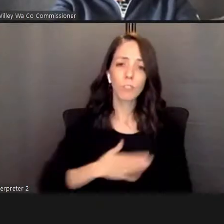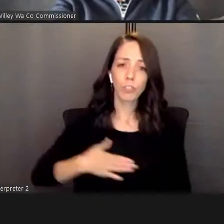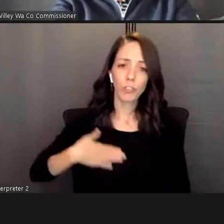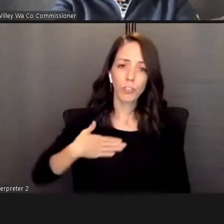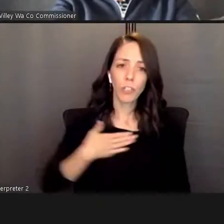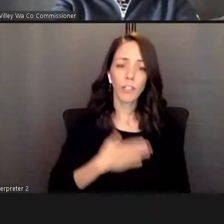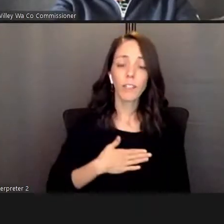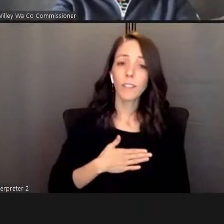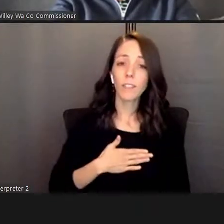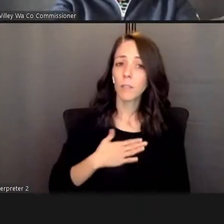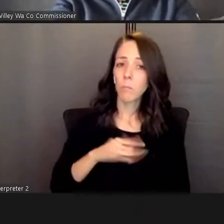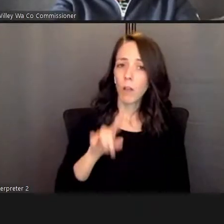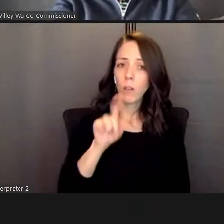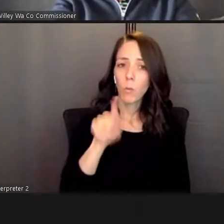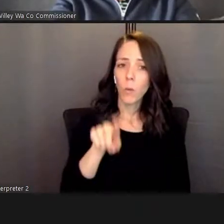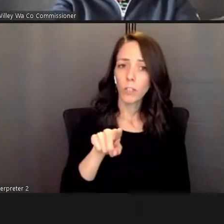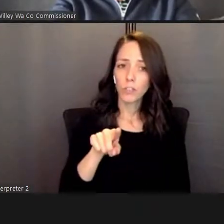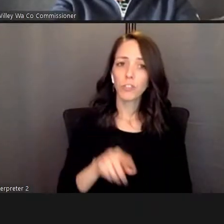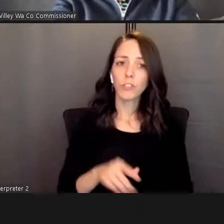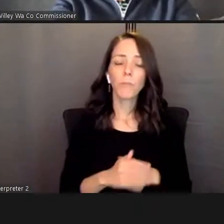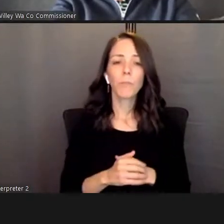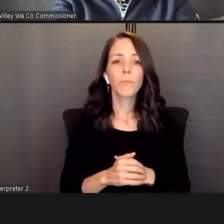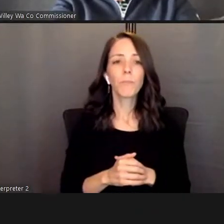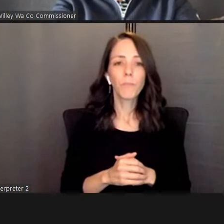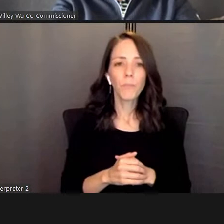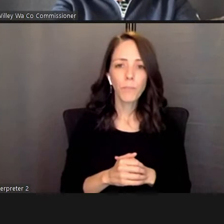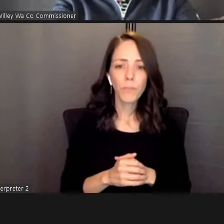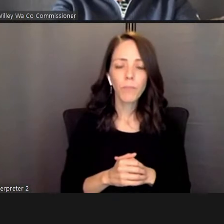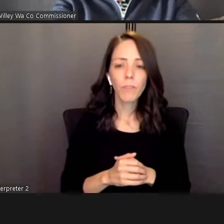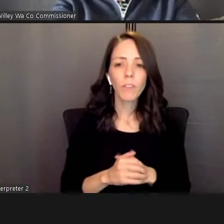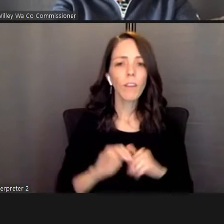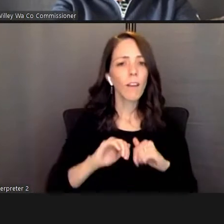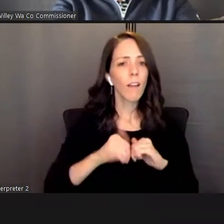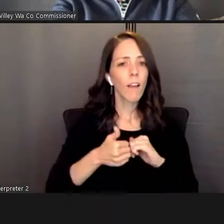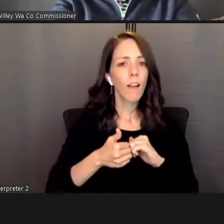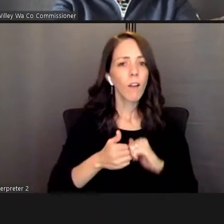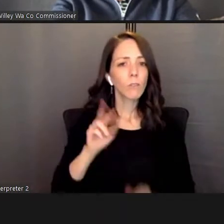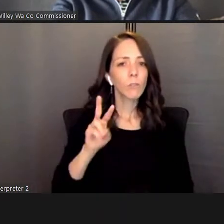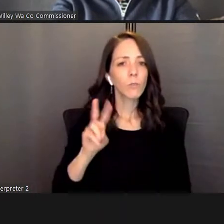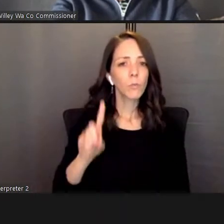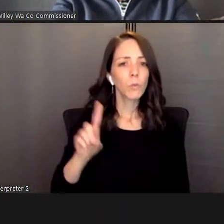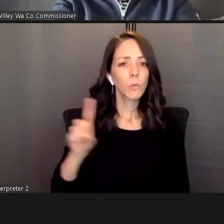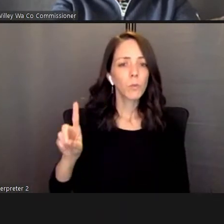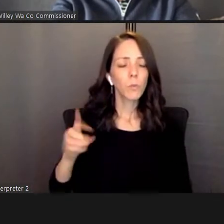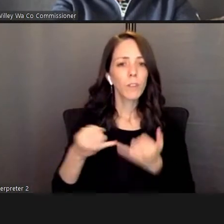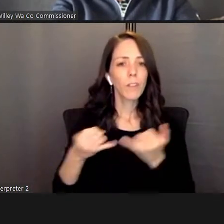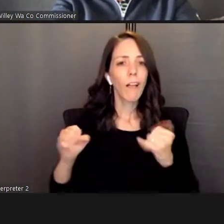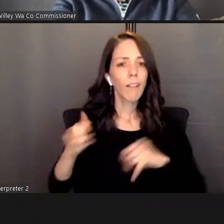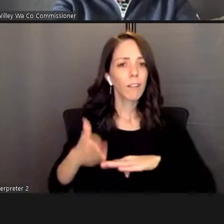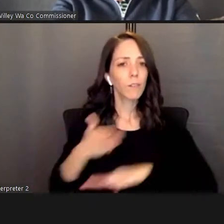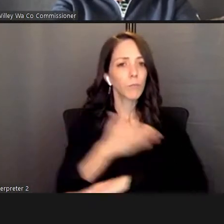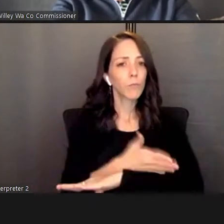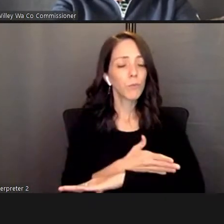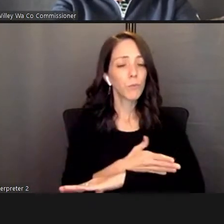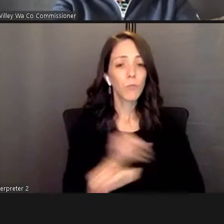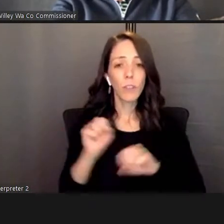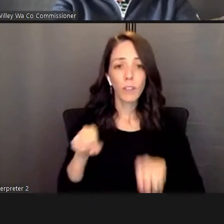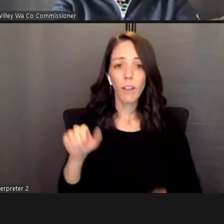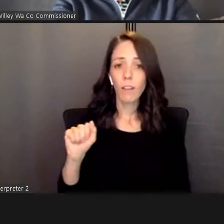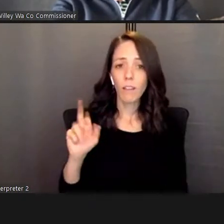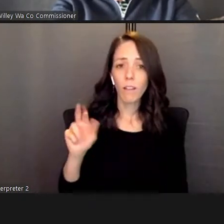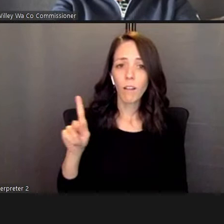is, and forgive me if it was addressed, but how the 211 line can be improved, and can the ARPA funding help with